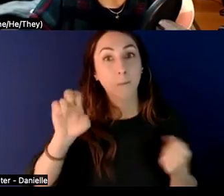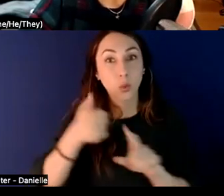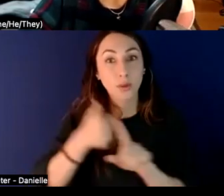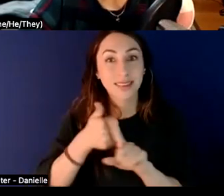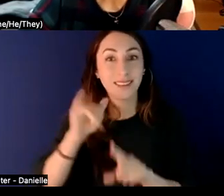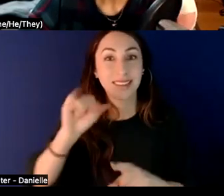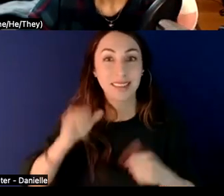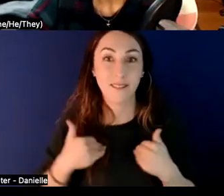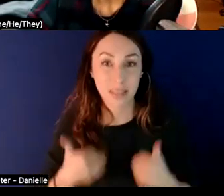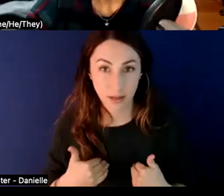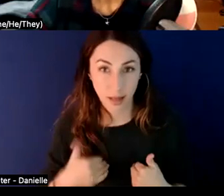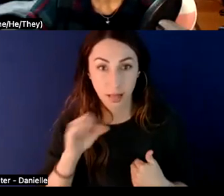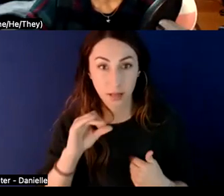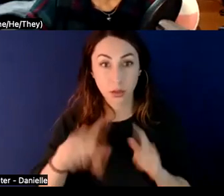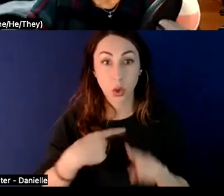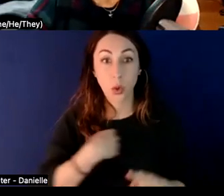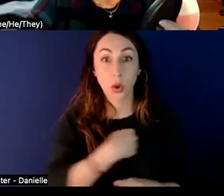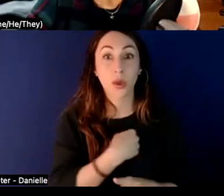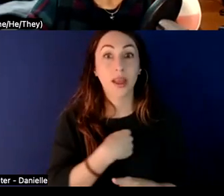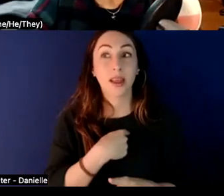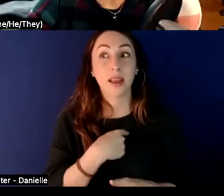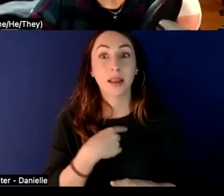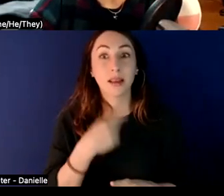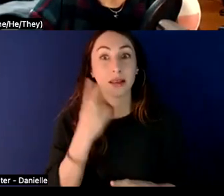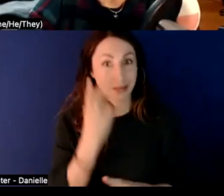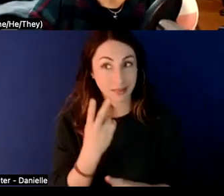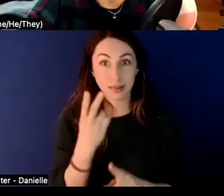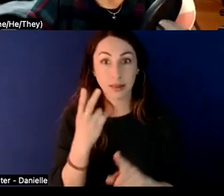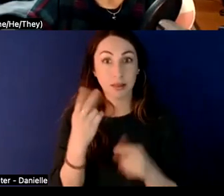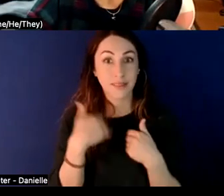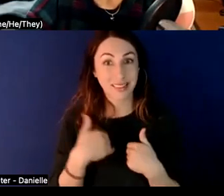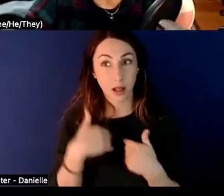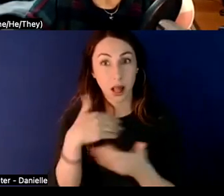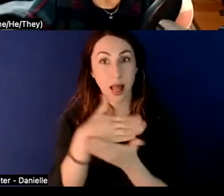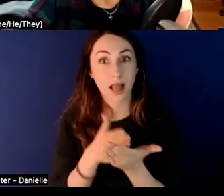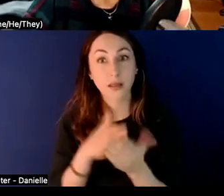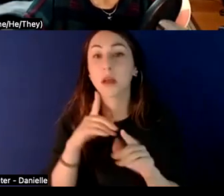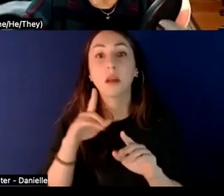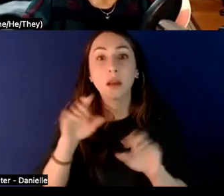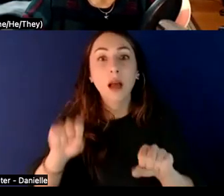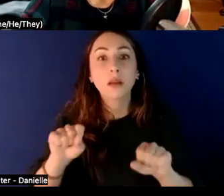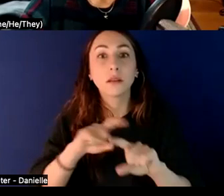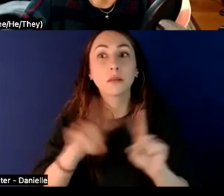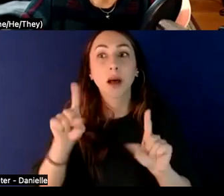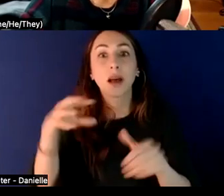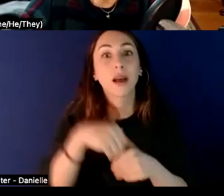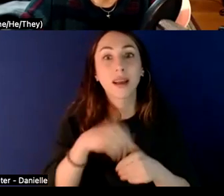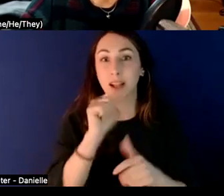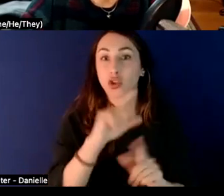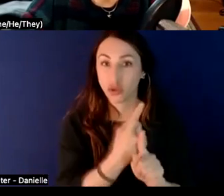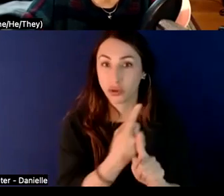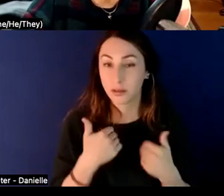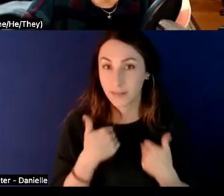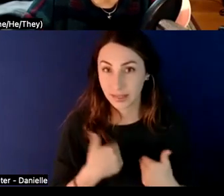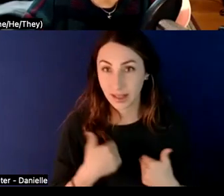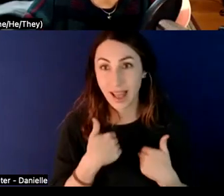hear that physical aspect of it, but that's why it's important there's events like these, because it's not just physical.